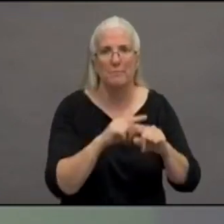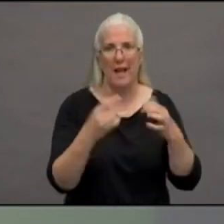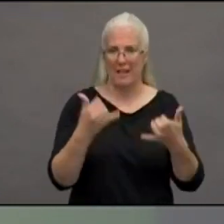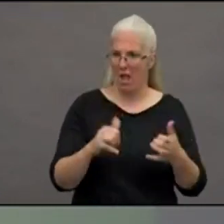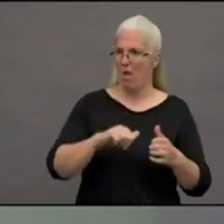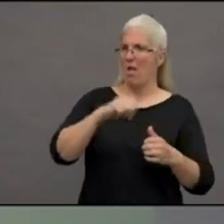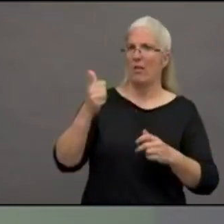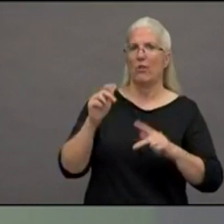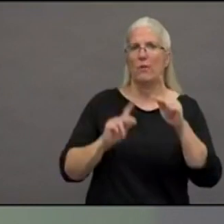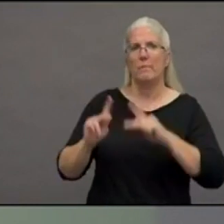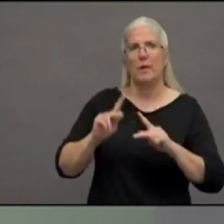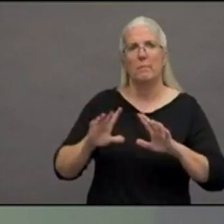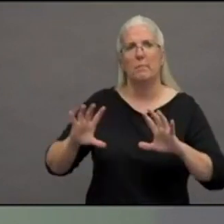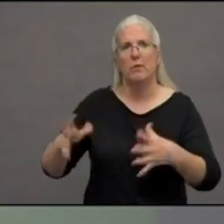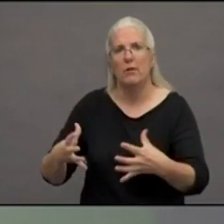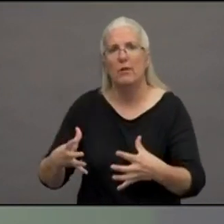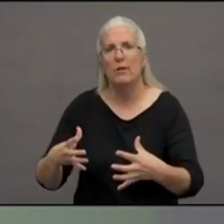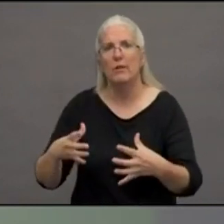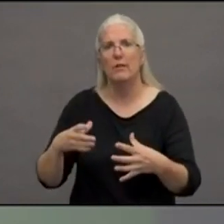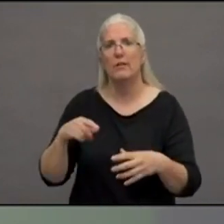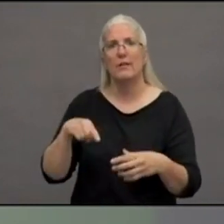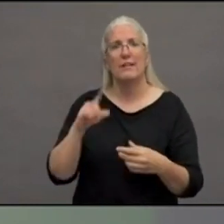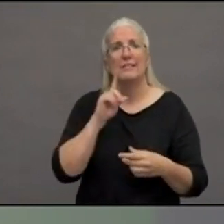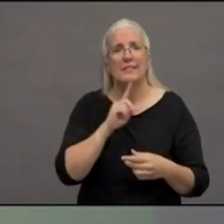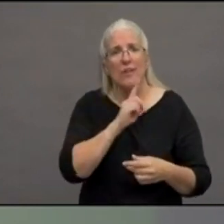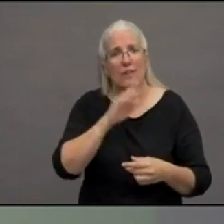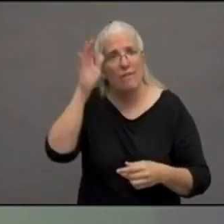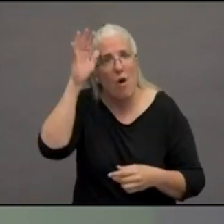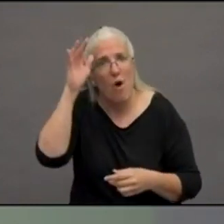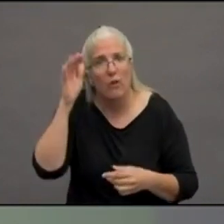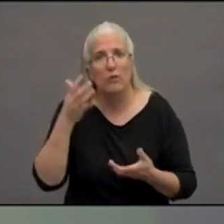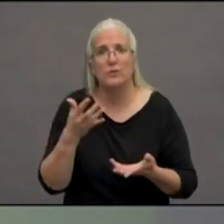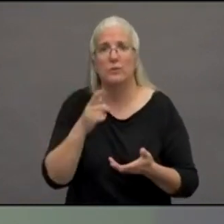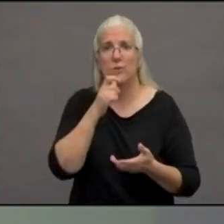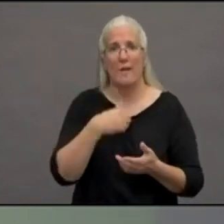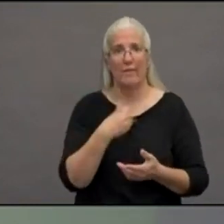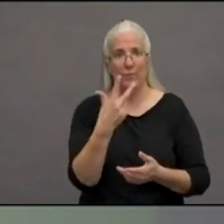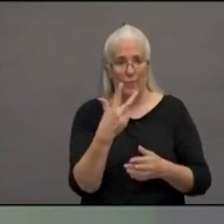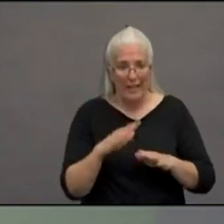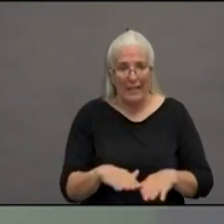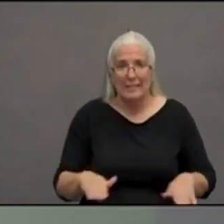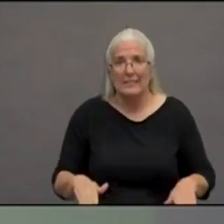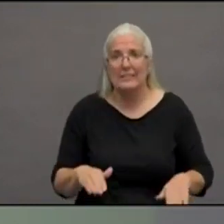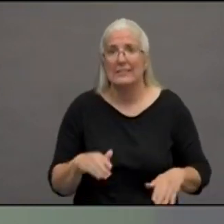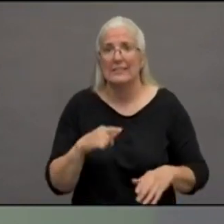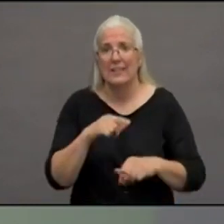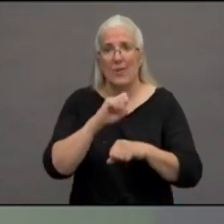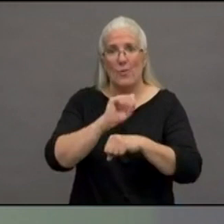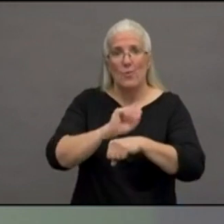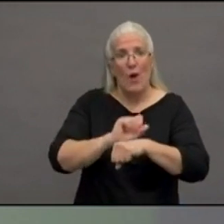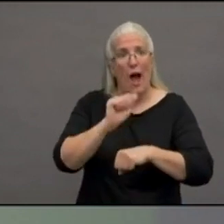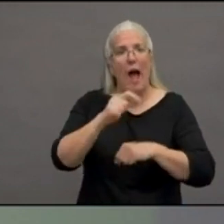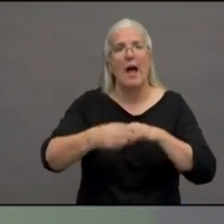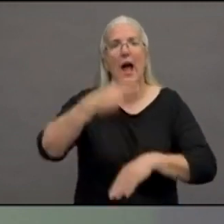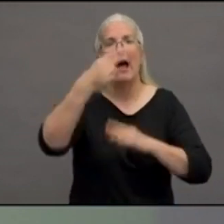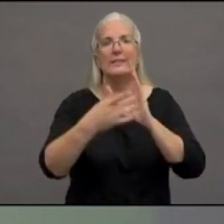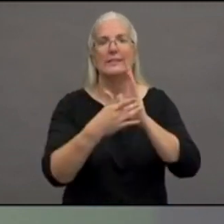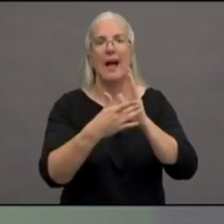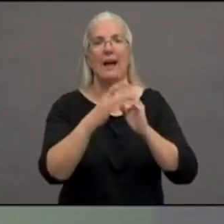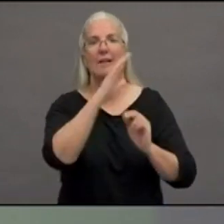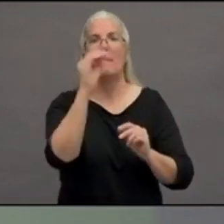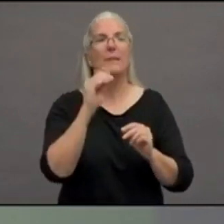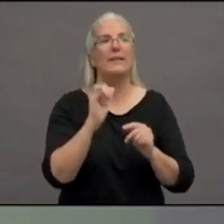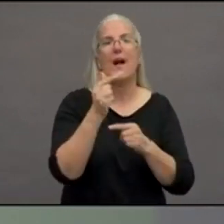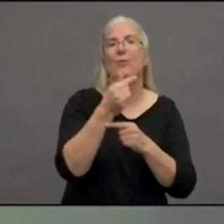example, a single dad that has 3 kids who was working for a high-tech company has now been laid off. He was the sole breadwinner. How is he going to feed